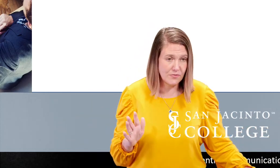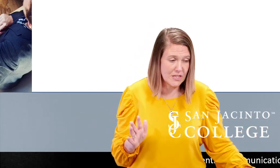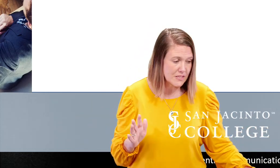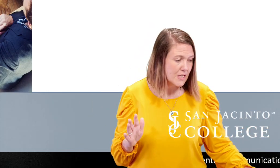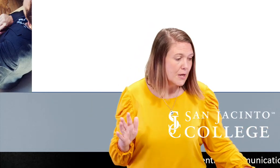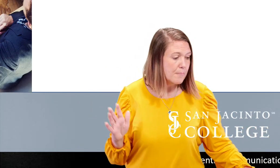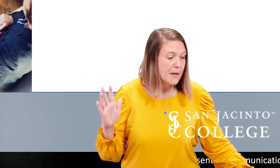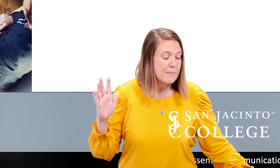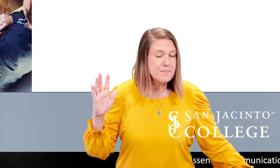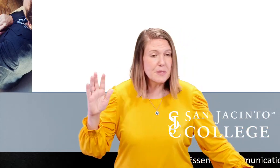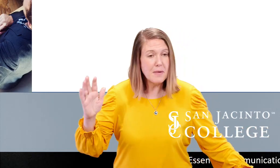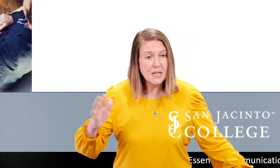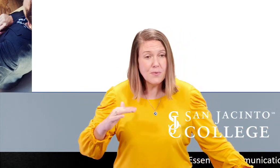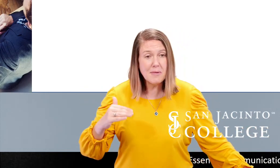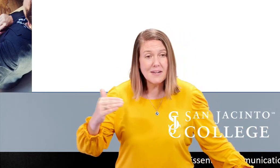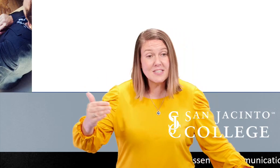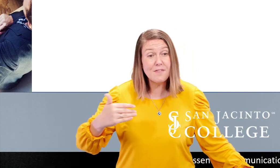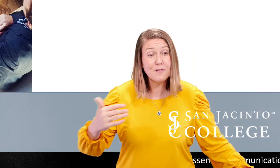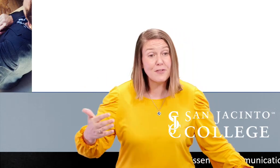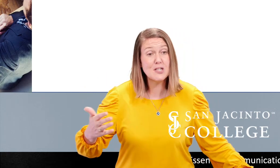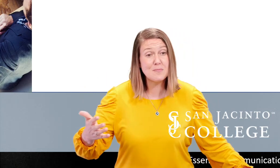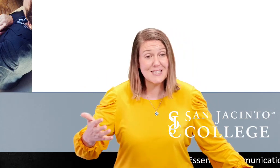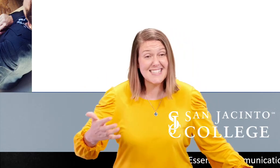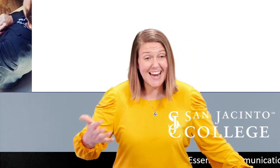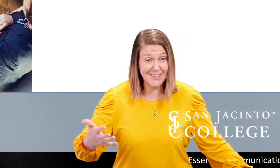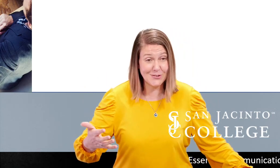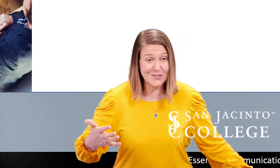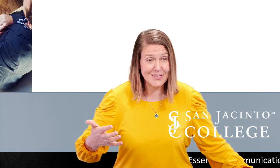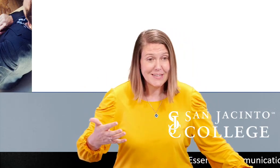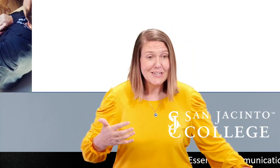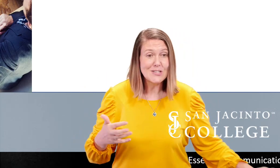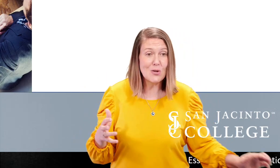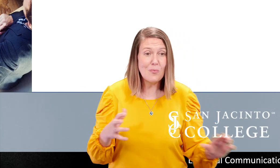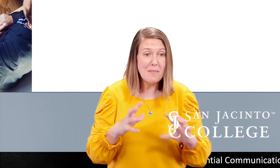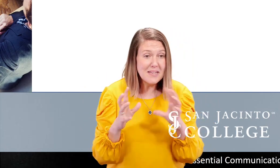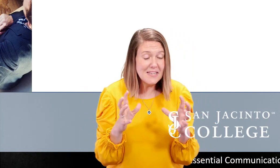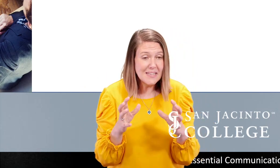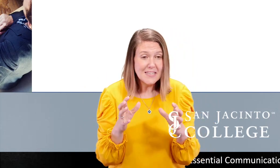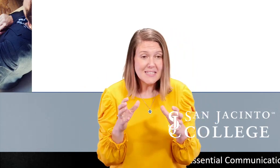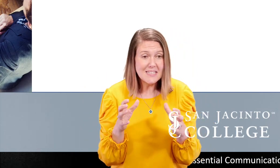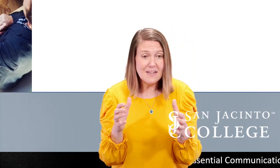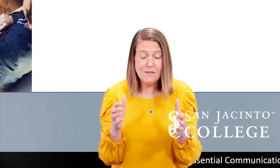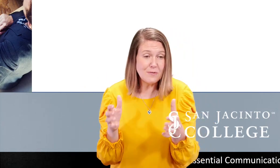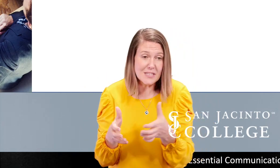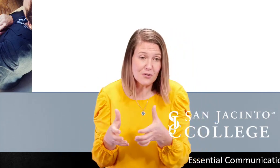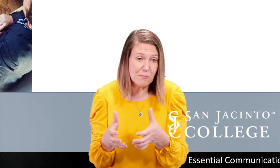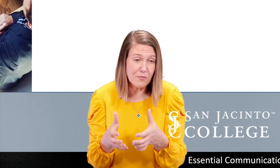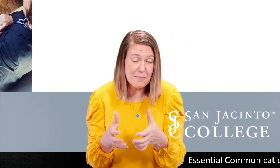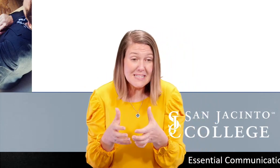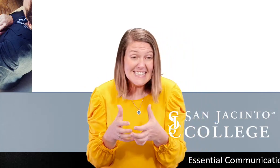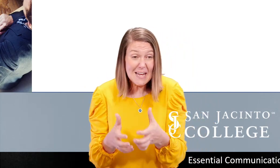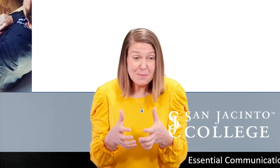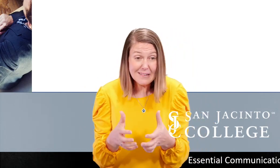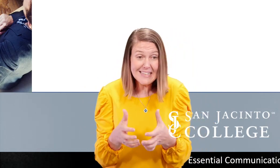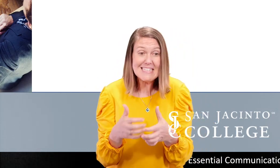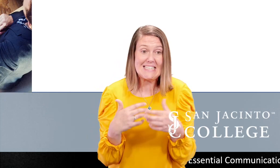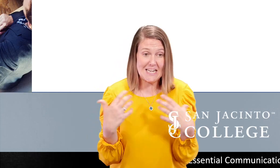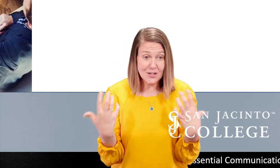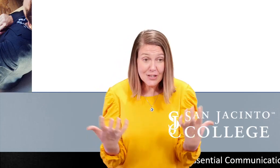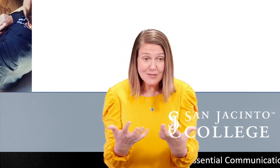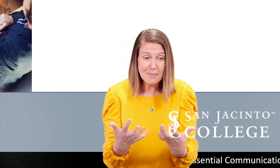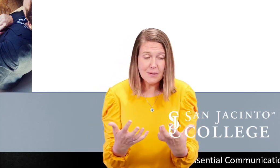all of these. But men and women have different friendship styles. So women, if you see a group of women,